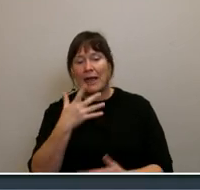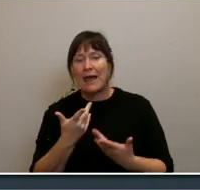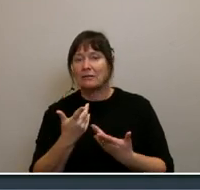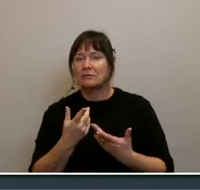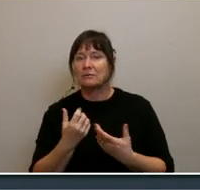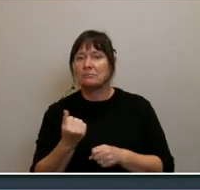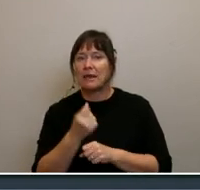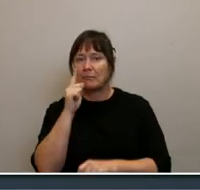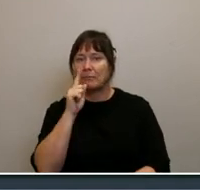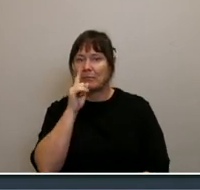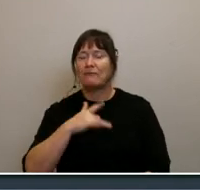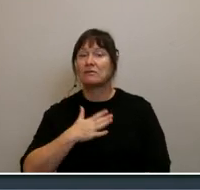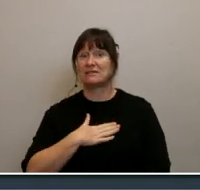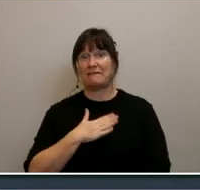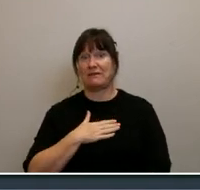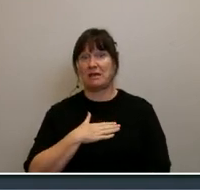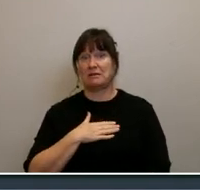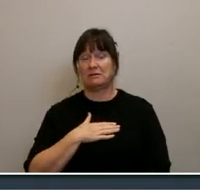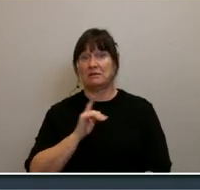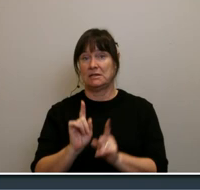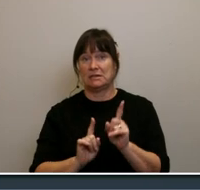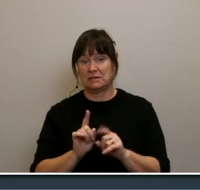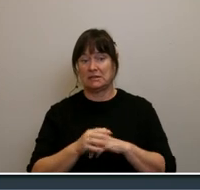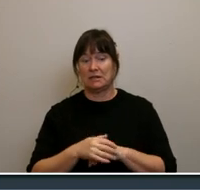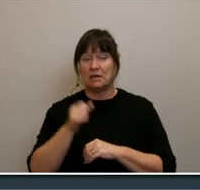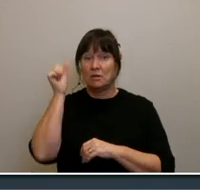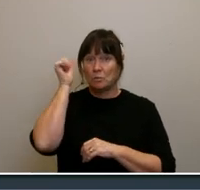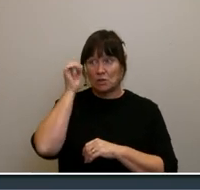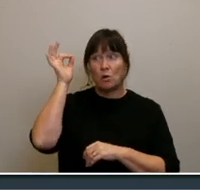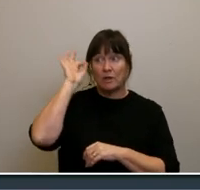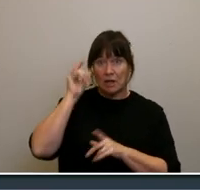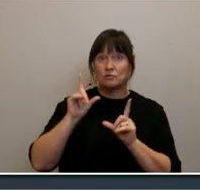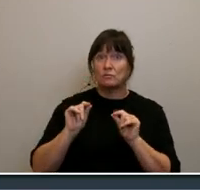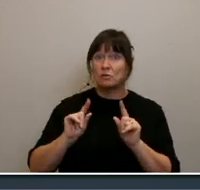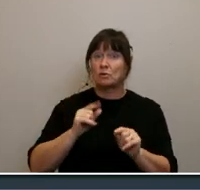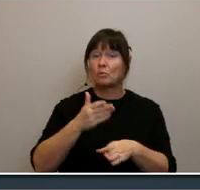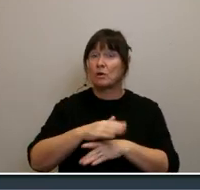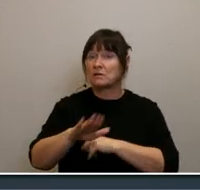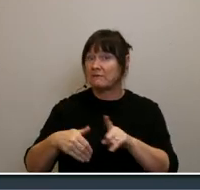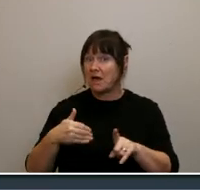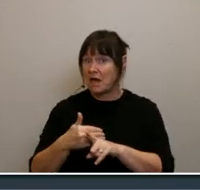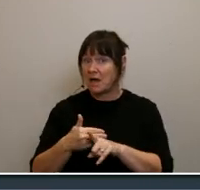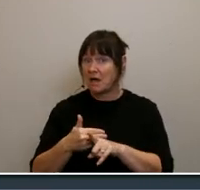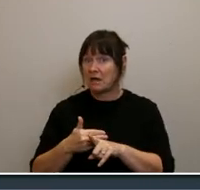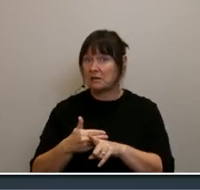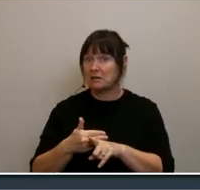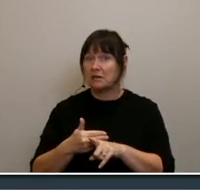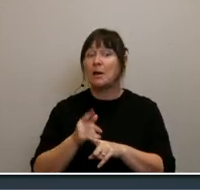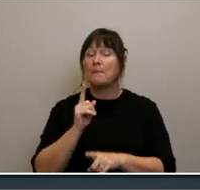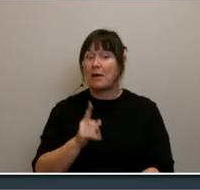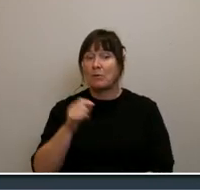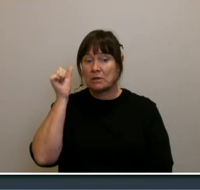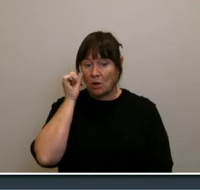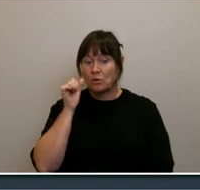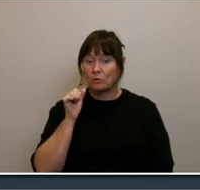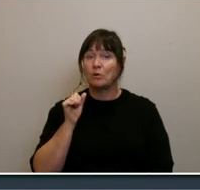can. Napier City Business recognises the work that Napier City Council has been doing to work on the above issues. However, we